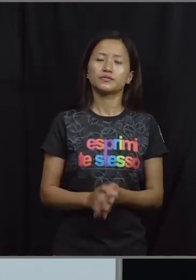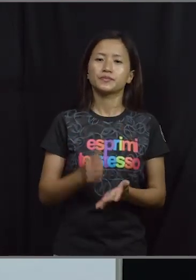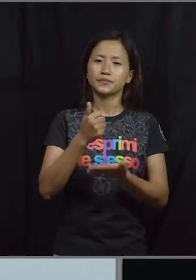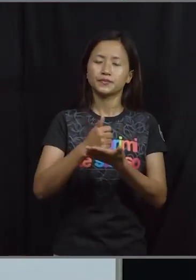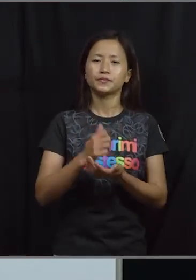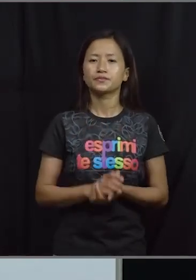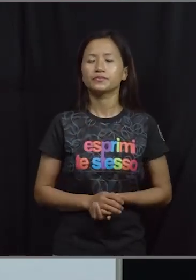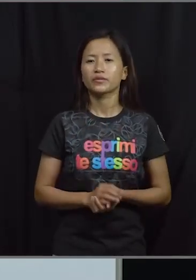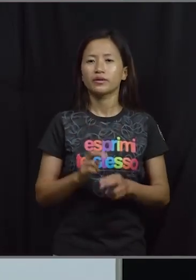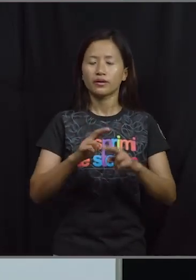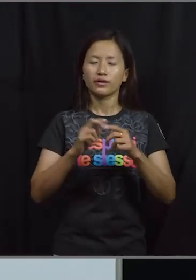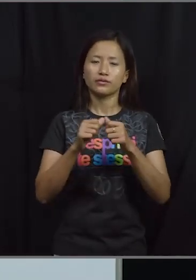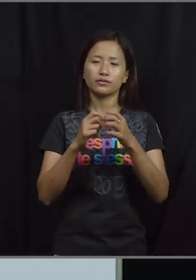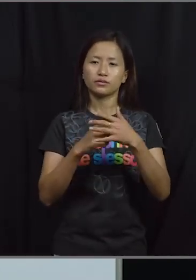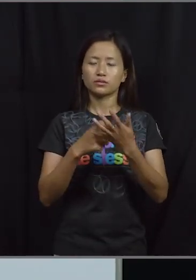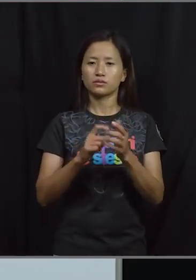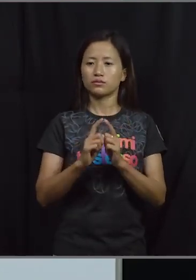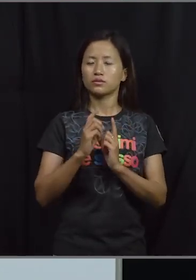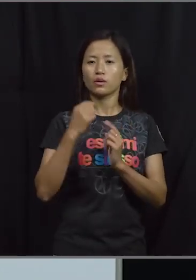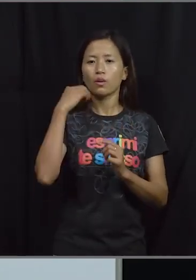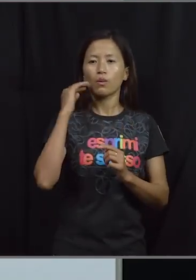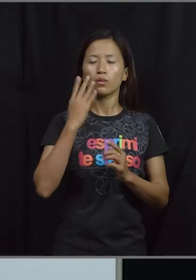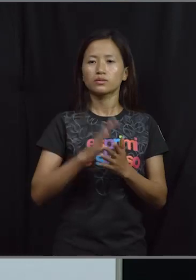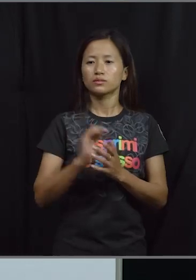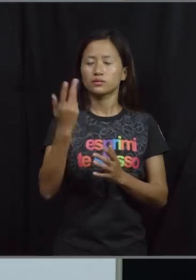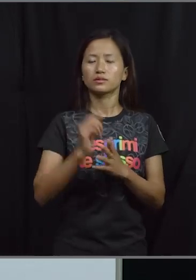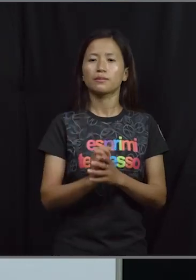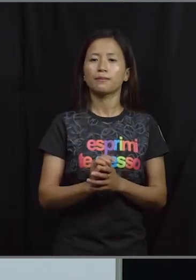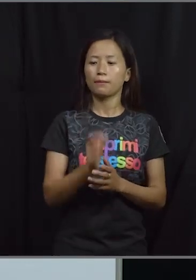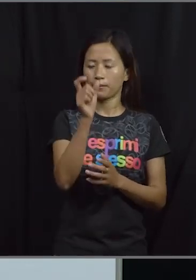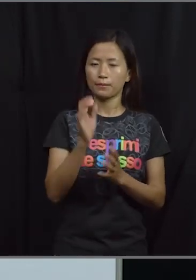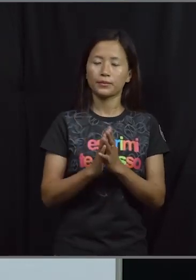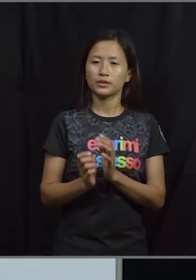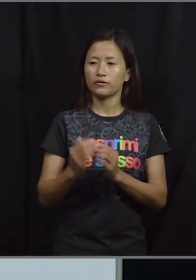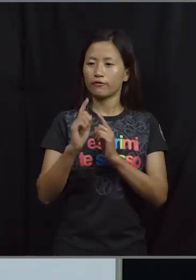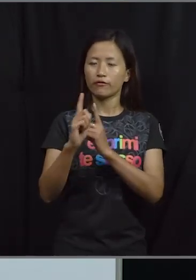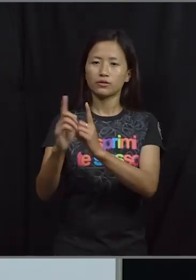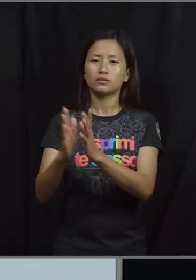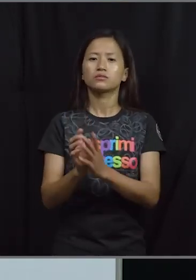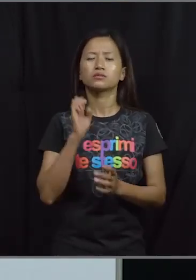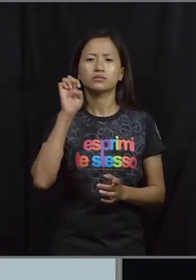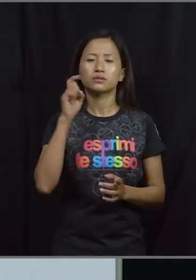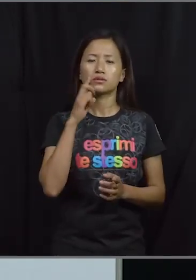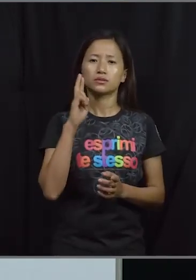have fashion. When somebody follows fashion, he or she does not